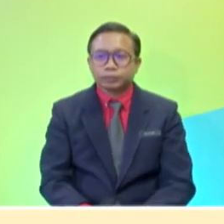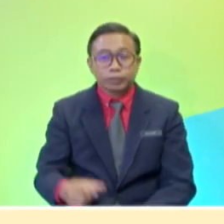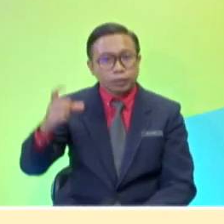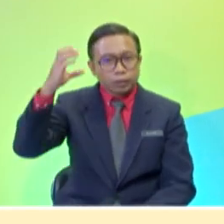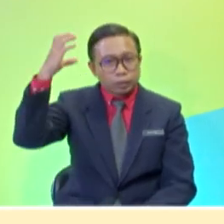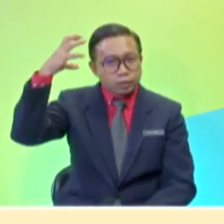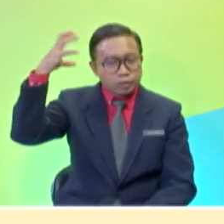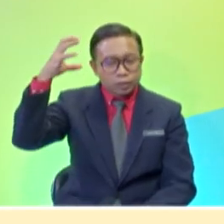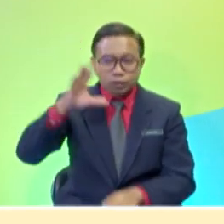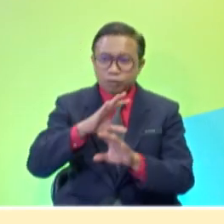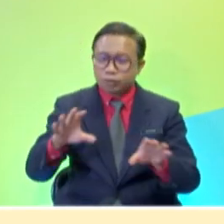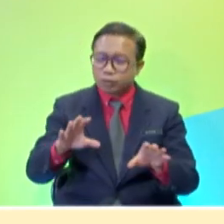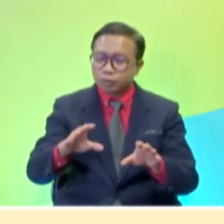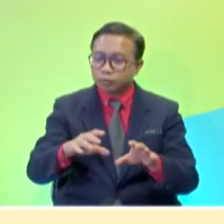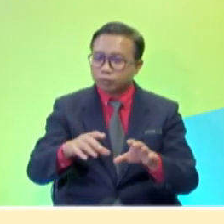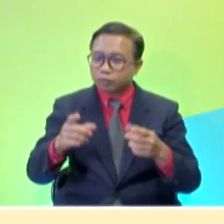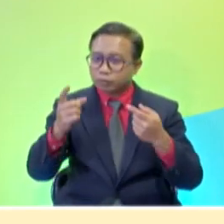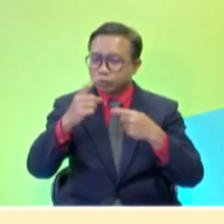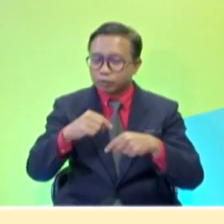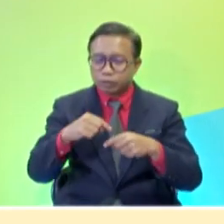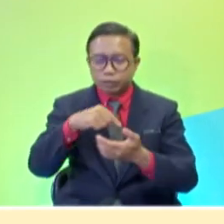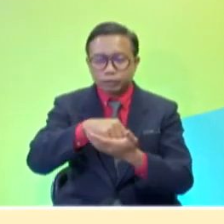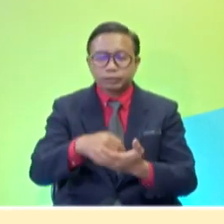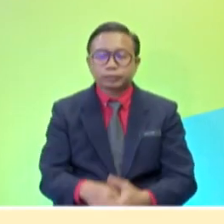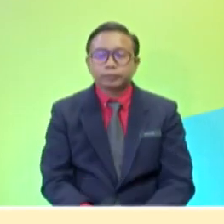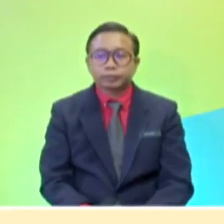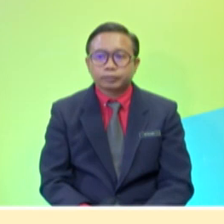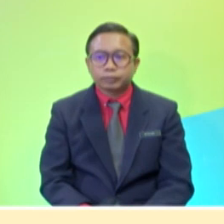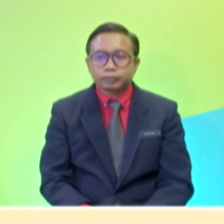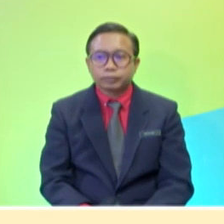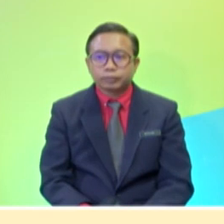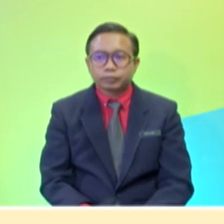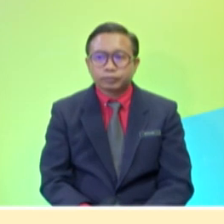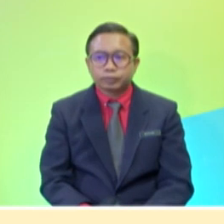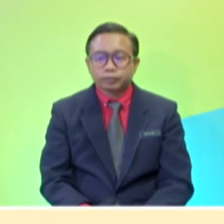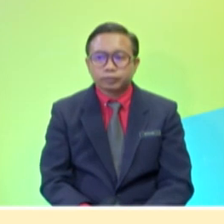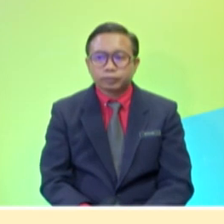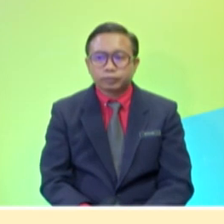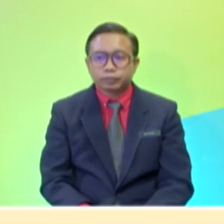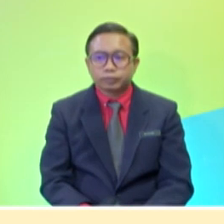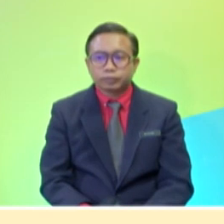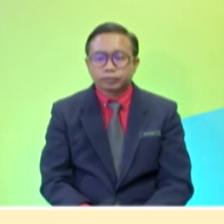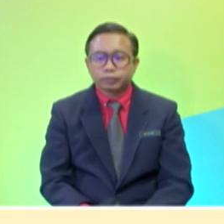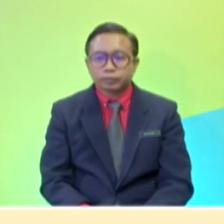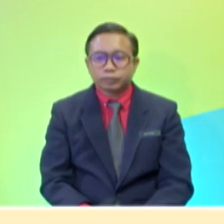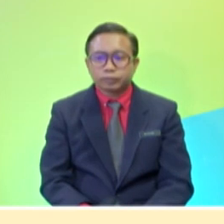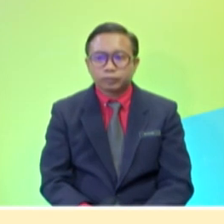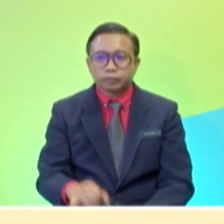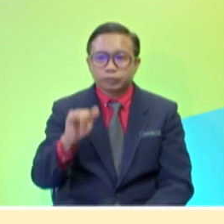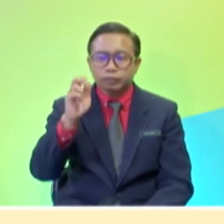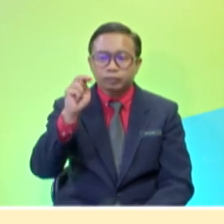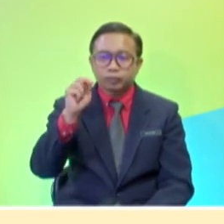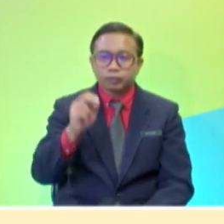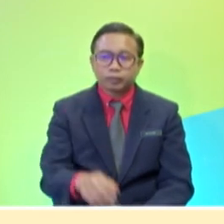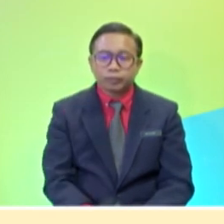not shining brightly today. Anybody? Okay, Ian raised his hand just now. Oh, okay, yes, Ian. He wants to redeem